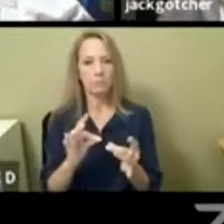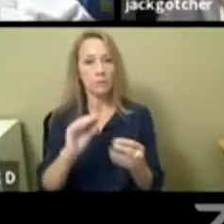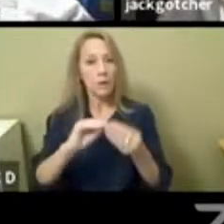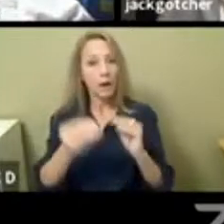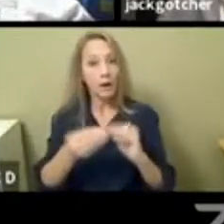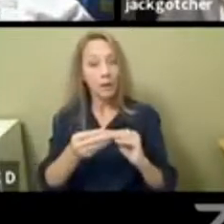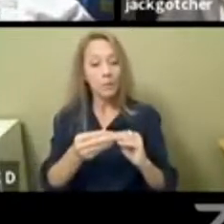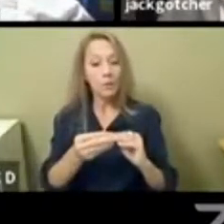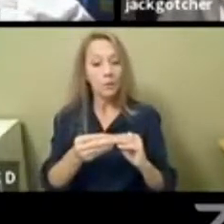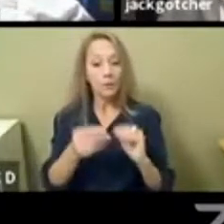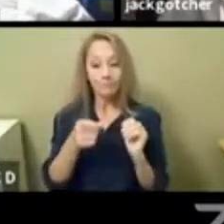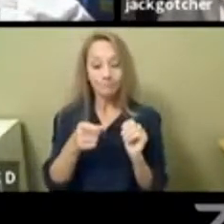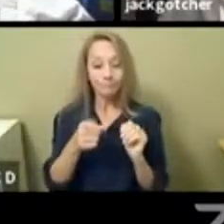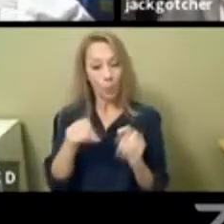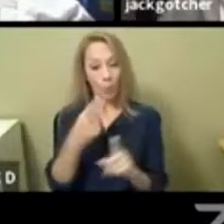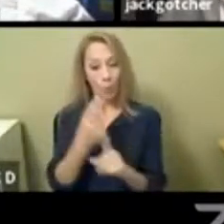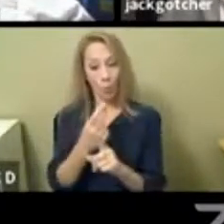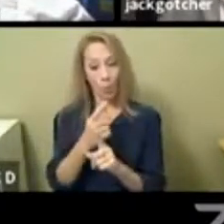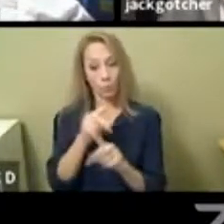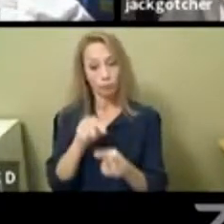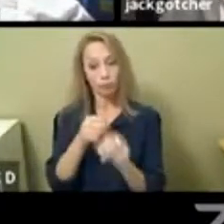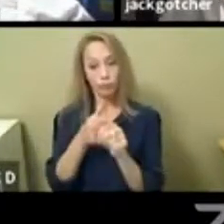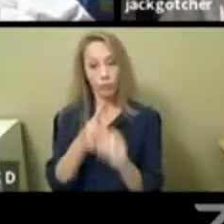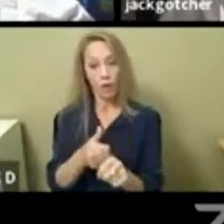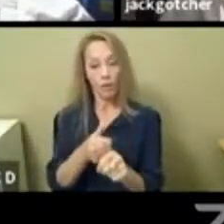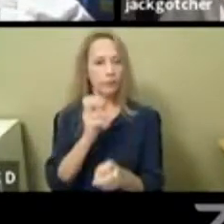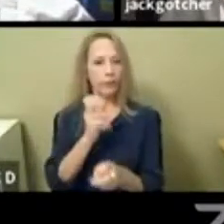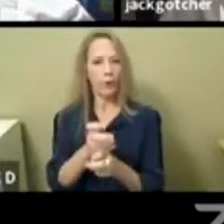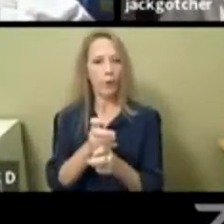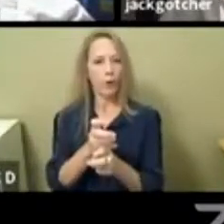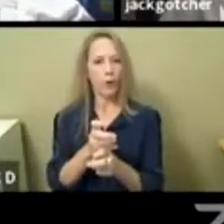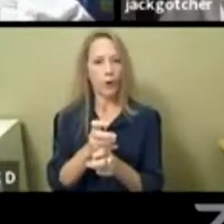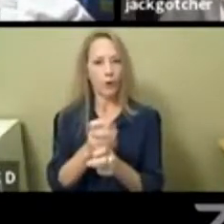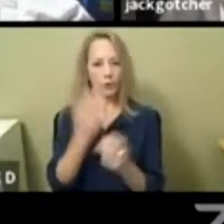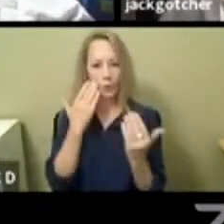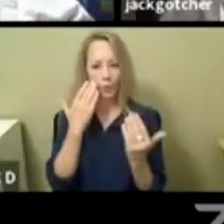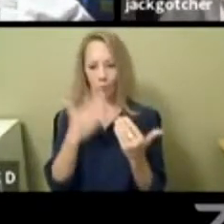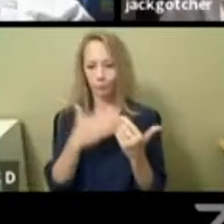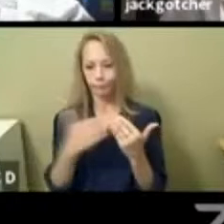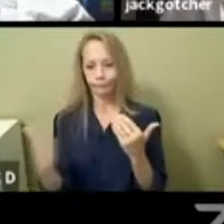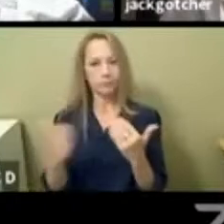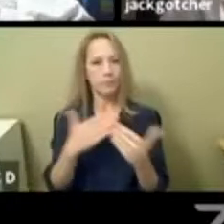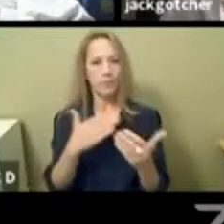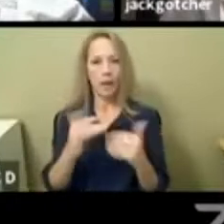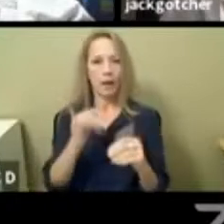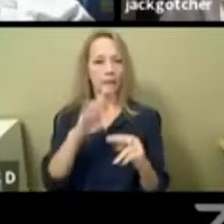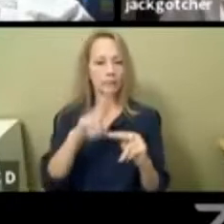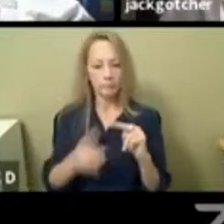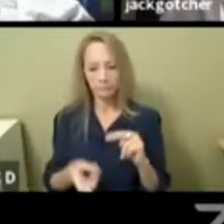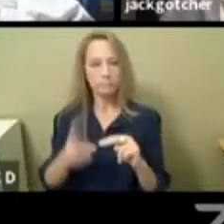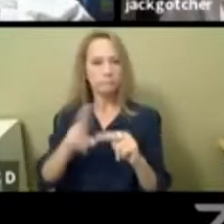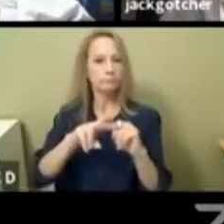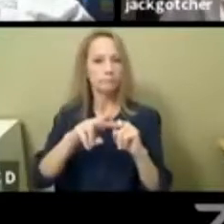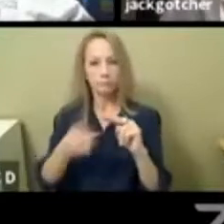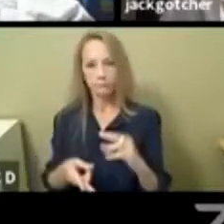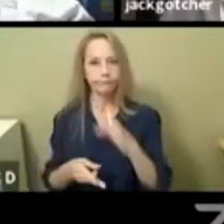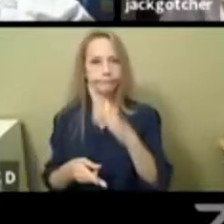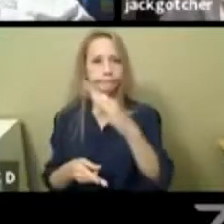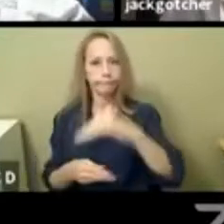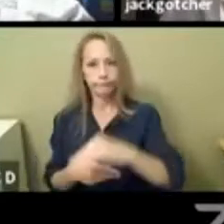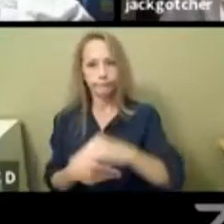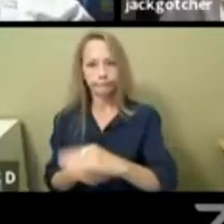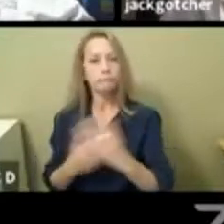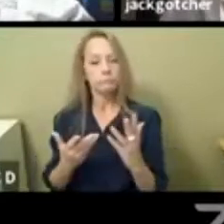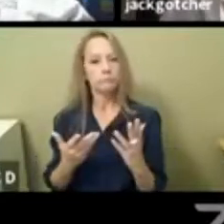difficult to live by, both up and down, escalating, de-escalating. So I think we understand that, but